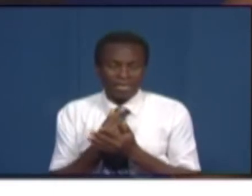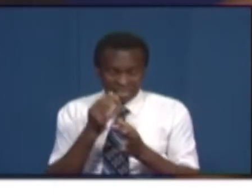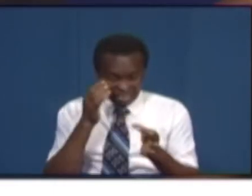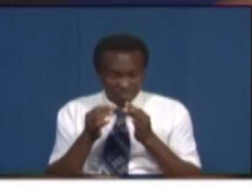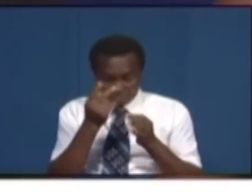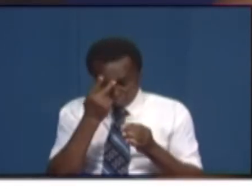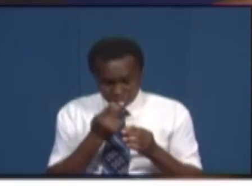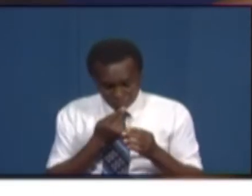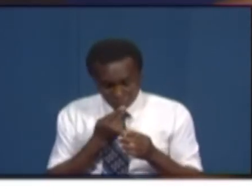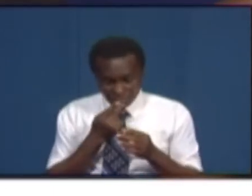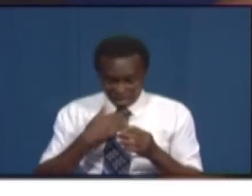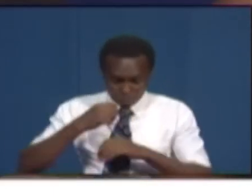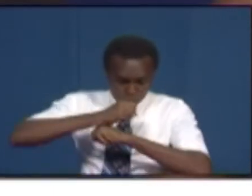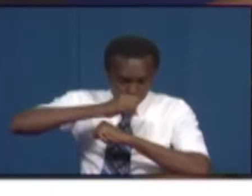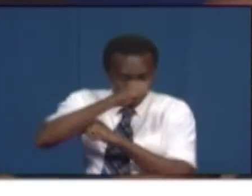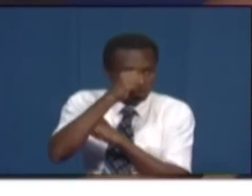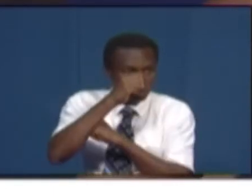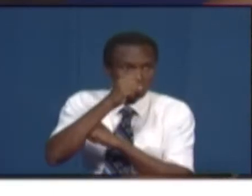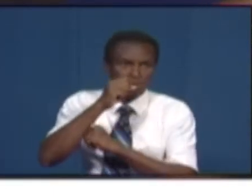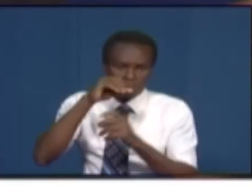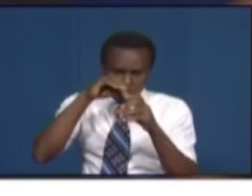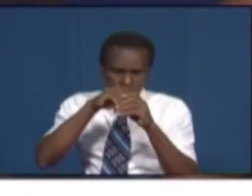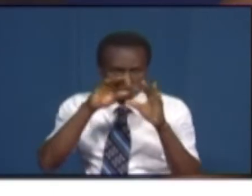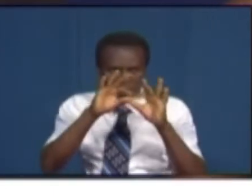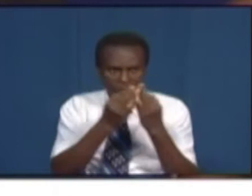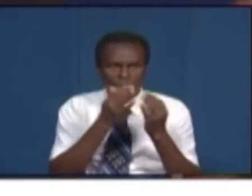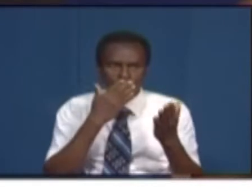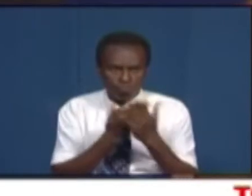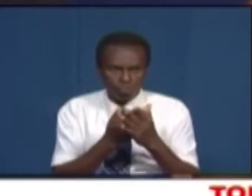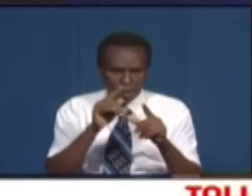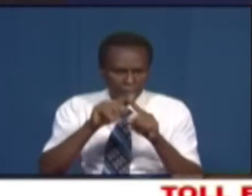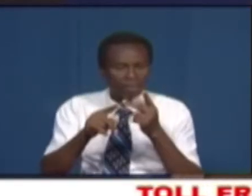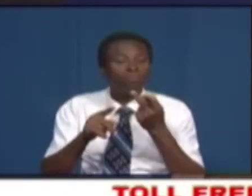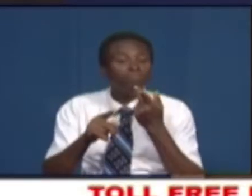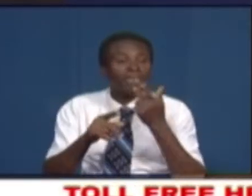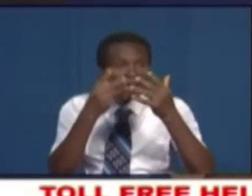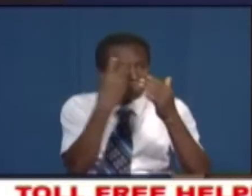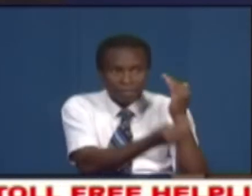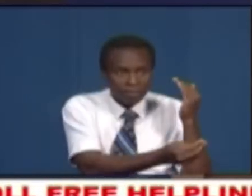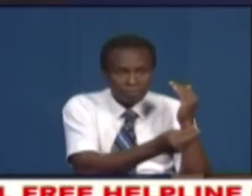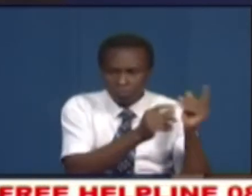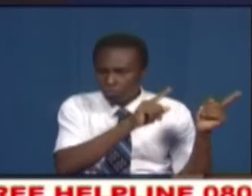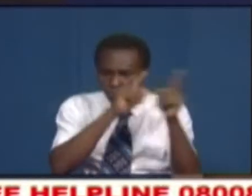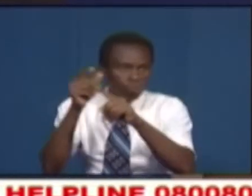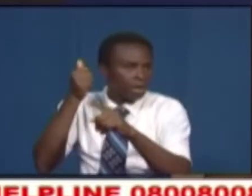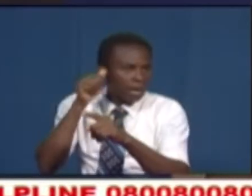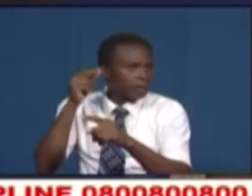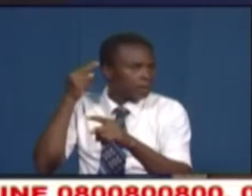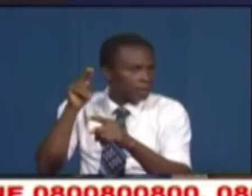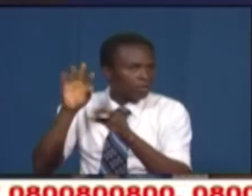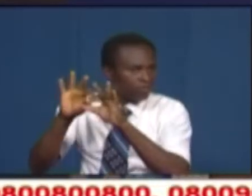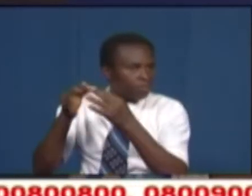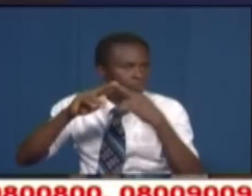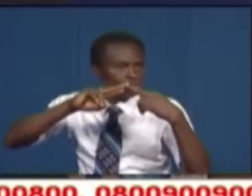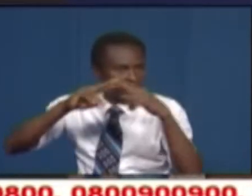But there are still people around who you could look out for to be able to talk to. Oh, so we've just received a call from Hakim